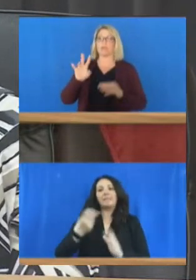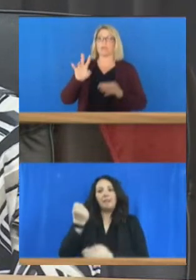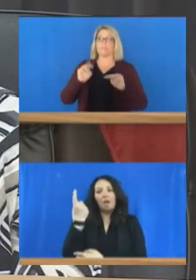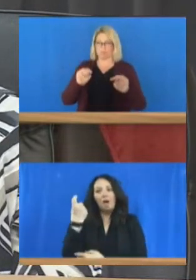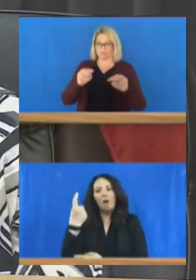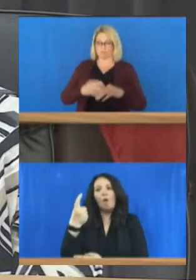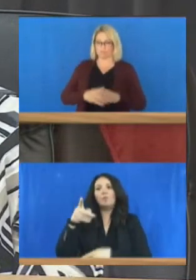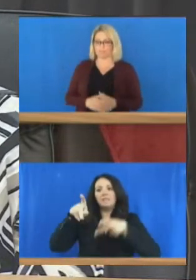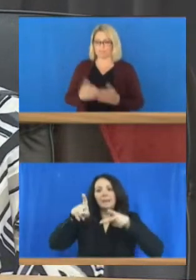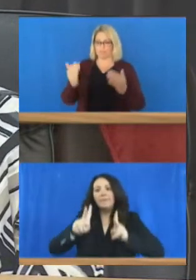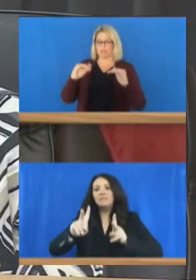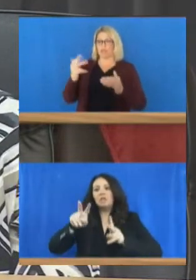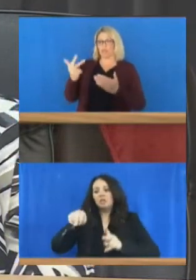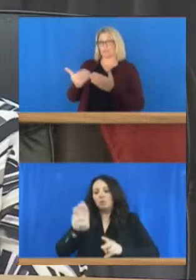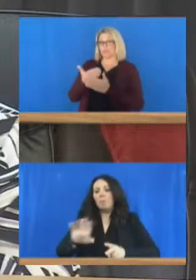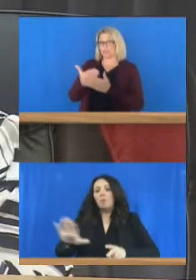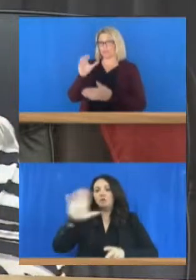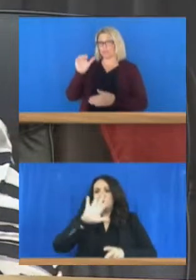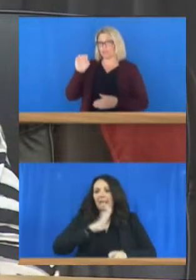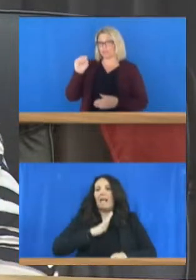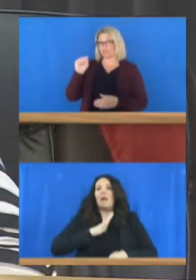à l'extérieur de la province sont